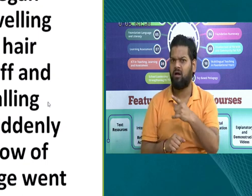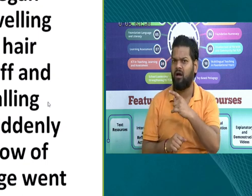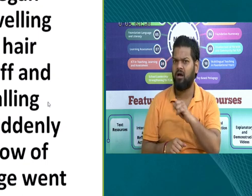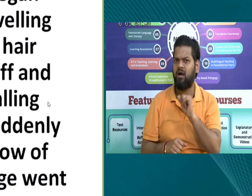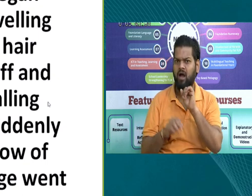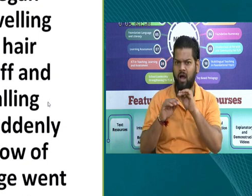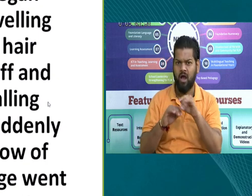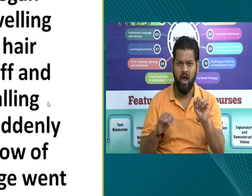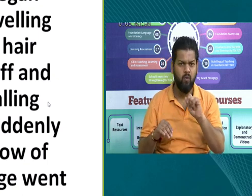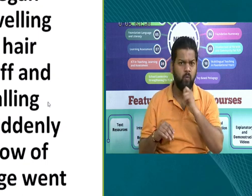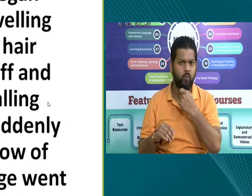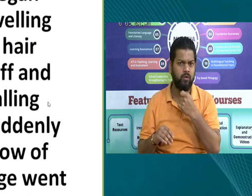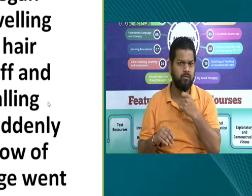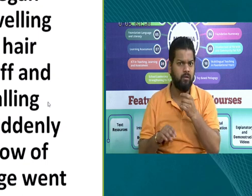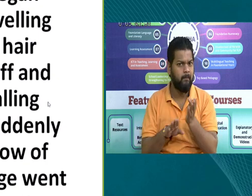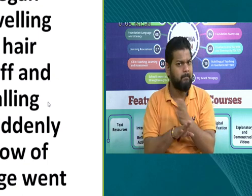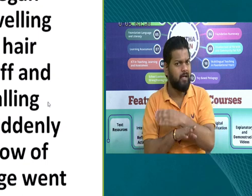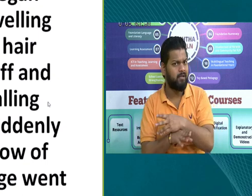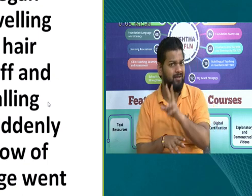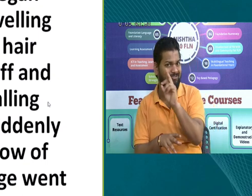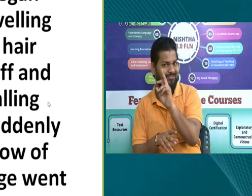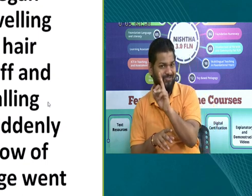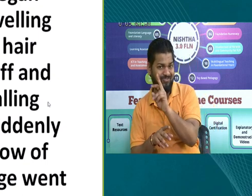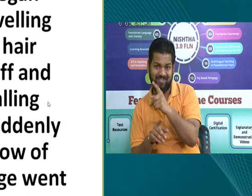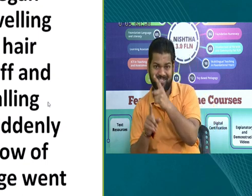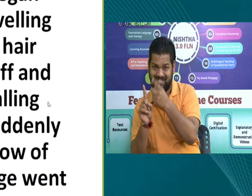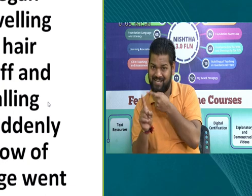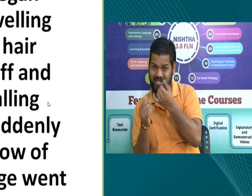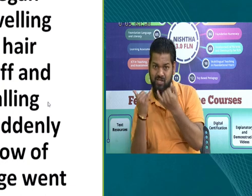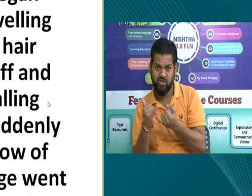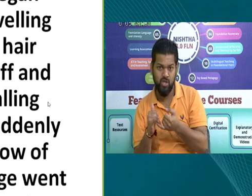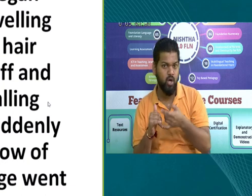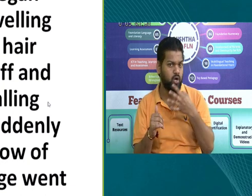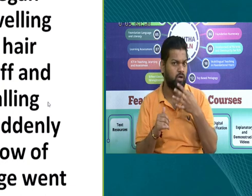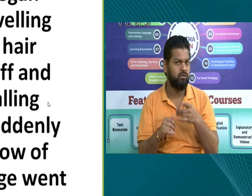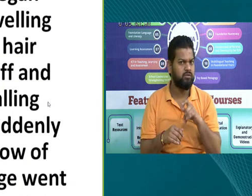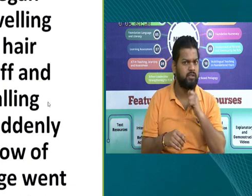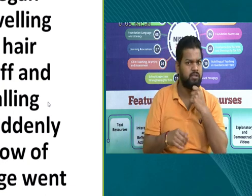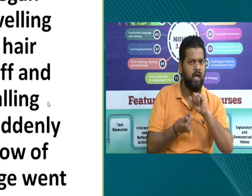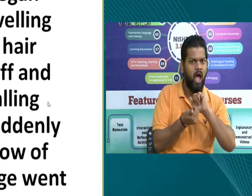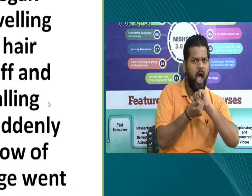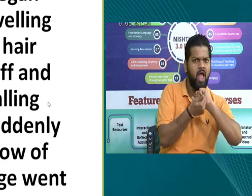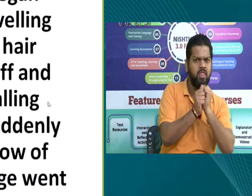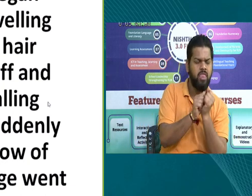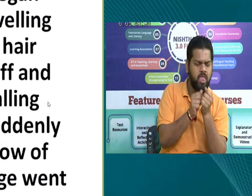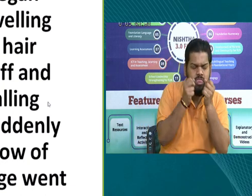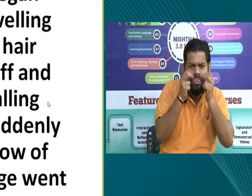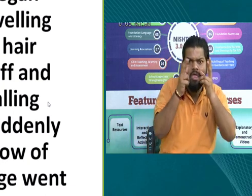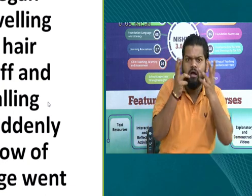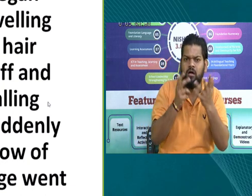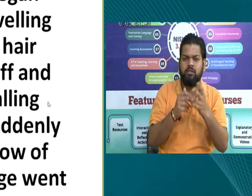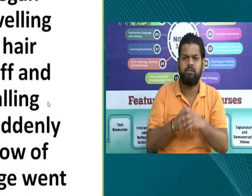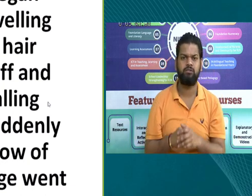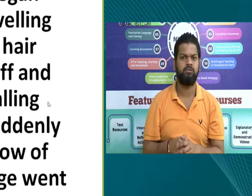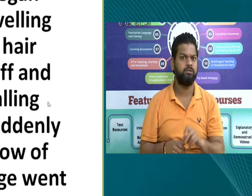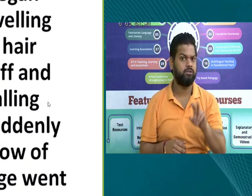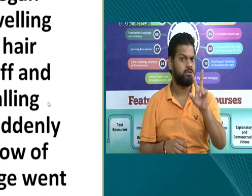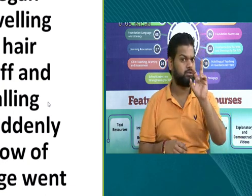75. Remember what was his age? He was only 20 years old. And after having